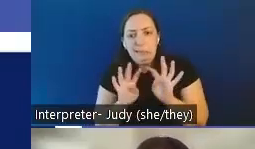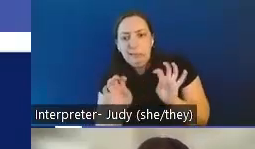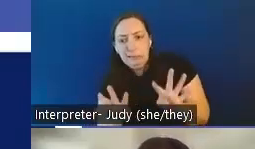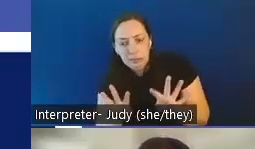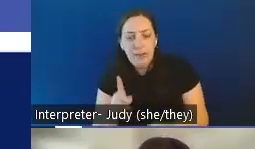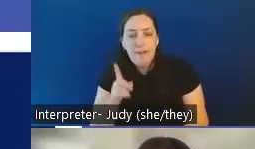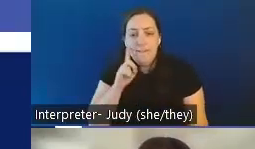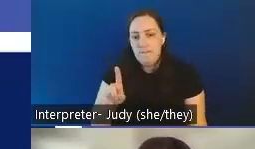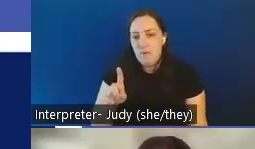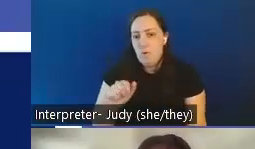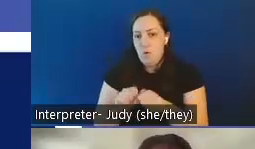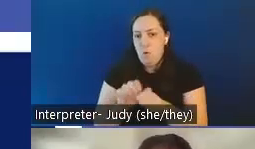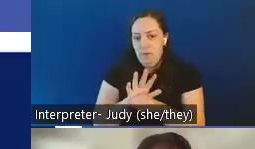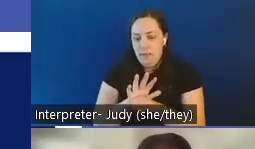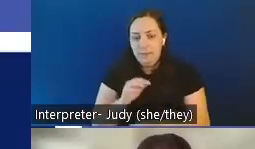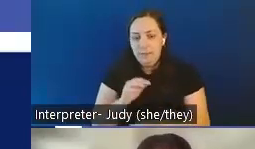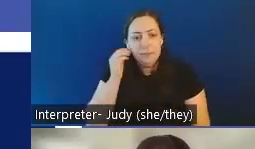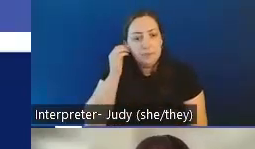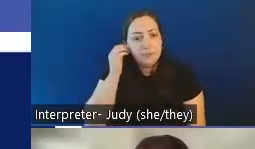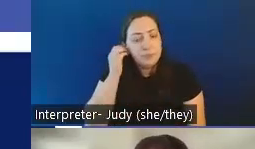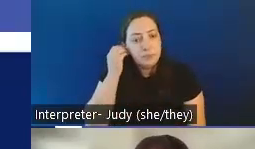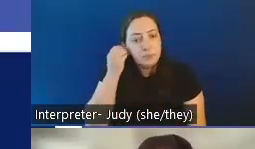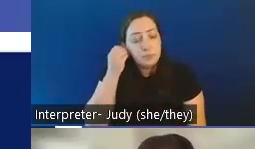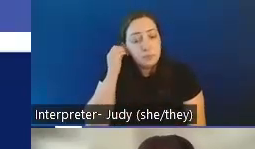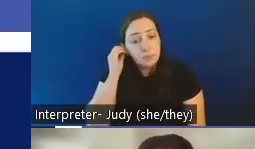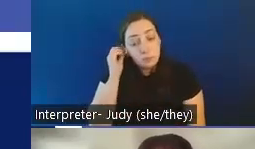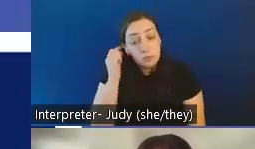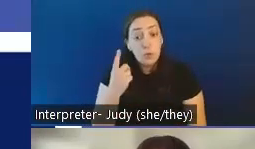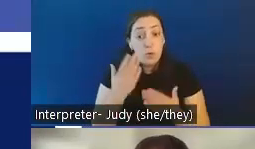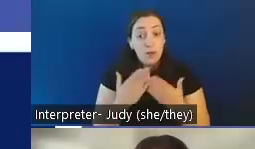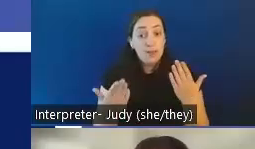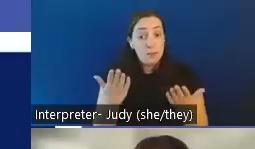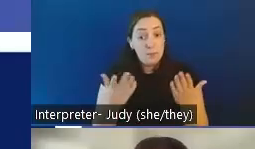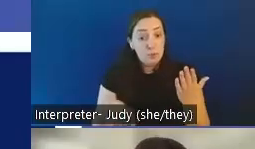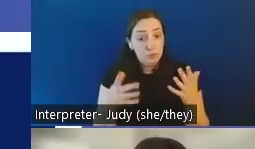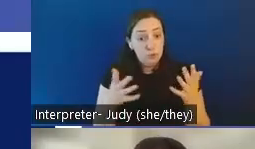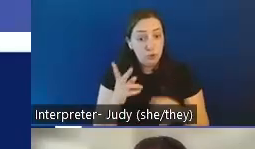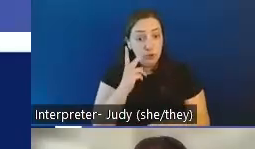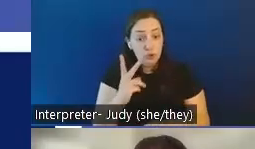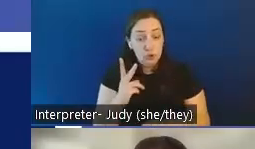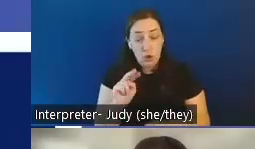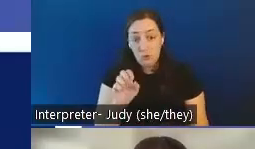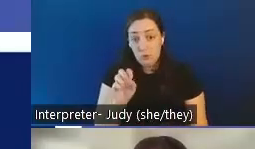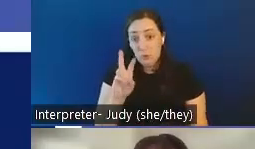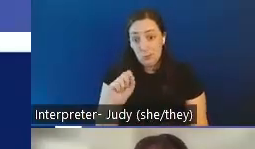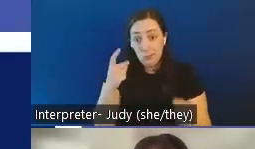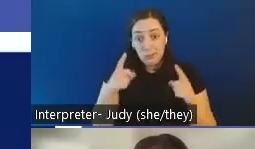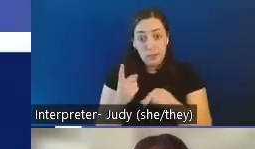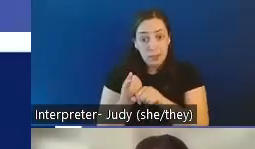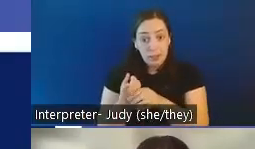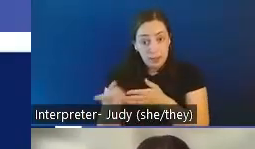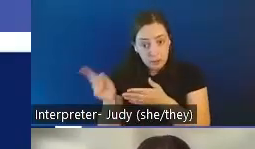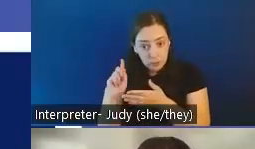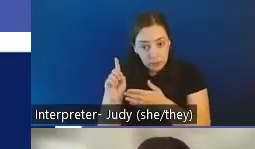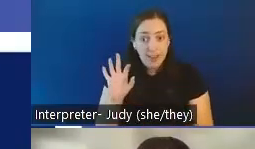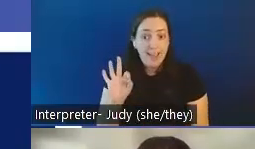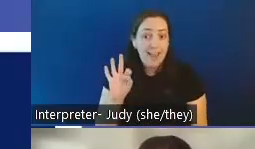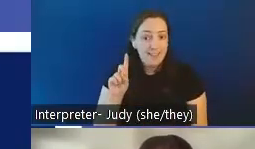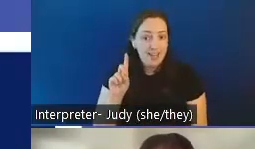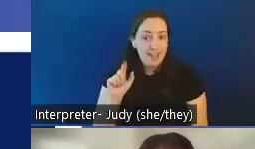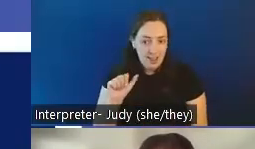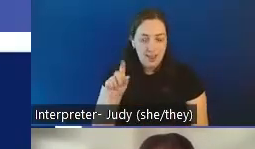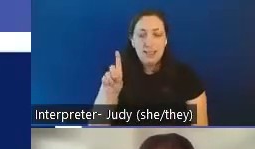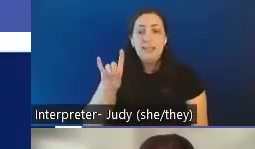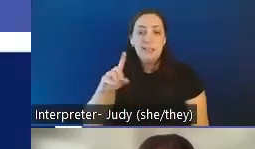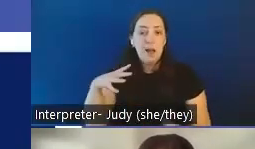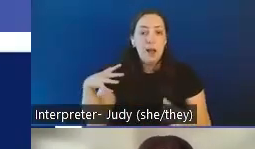COVID-19 vaccine this year. One thing that maybe you all saw in the news last week is that the FDA did make some updates to